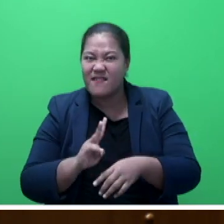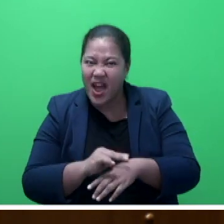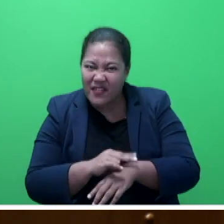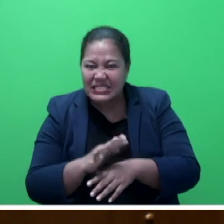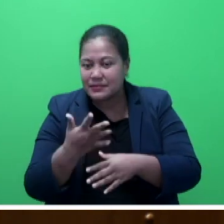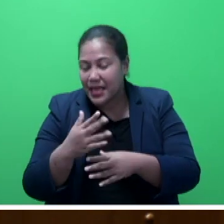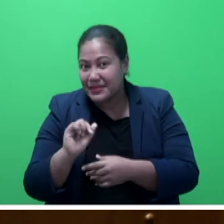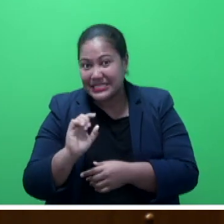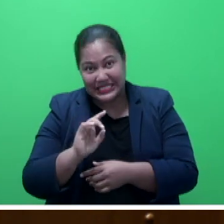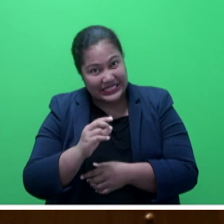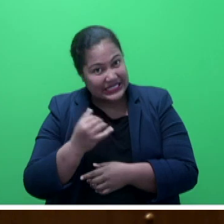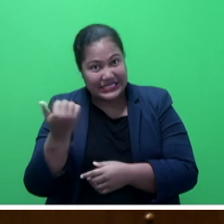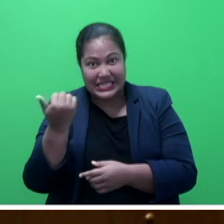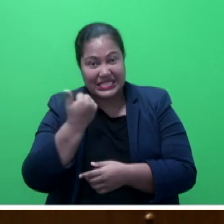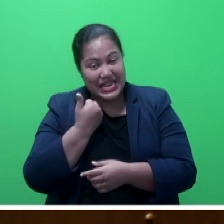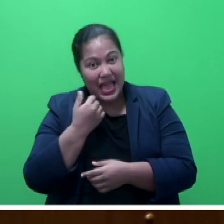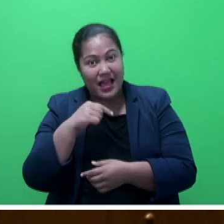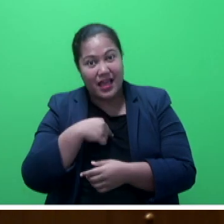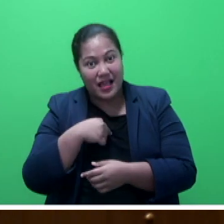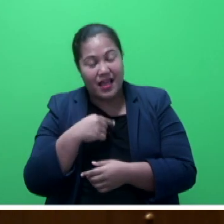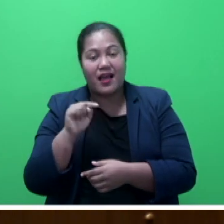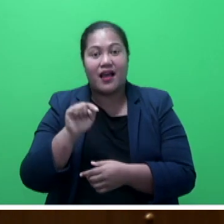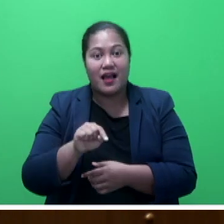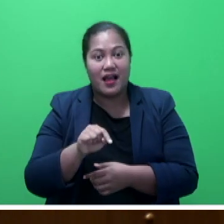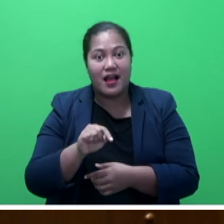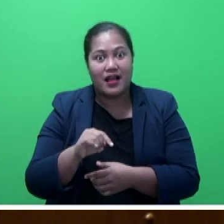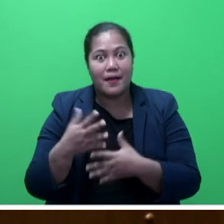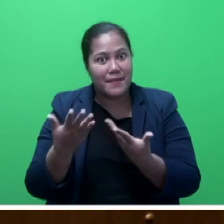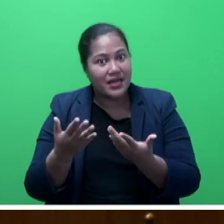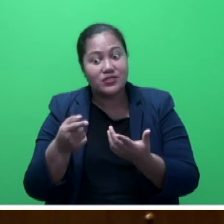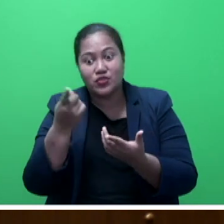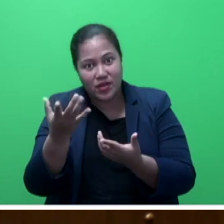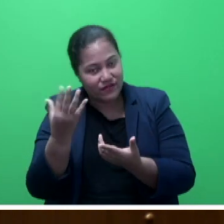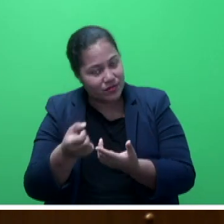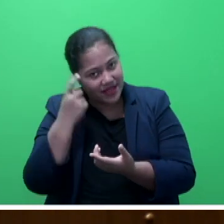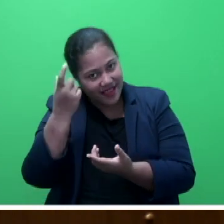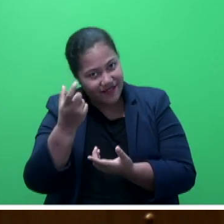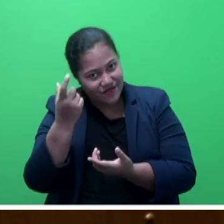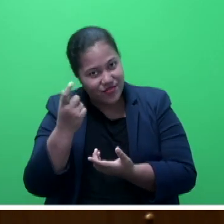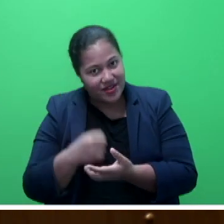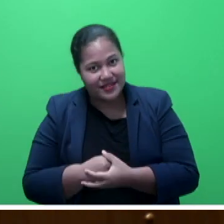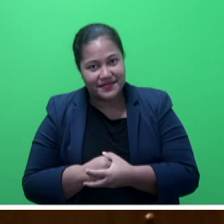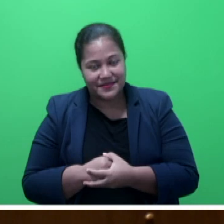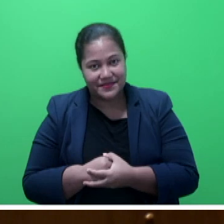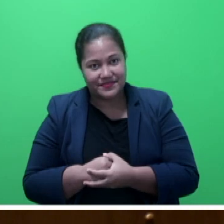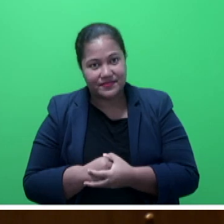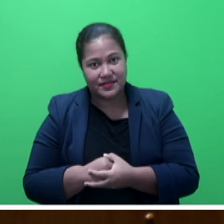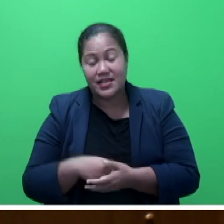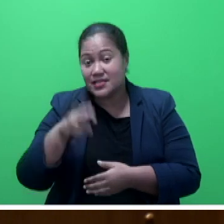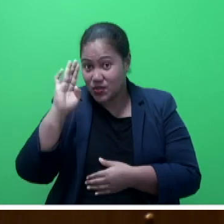killer, but complacency is its unwitting accomplice. Mr.